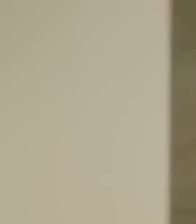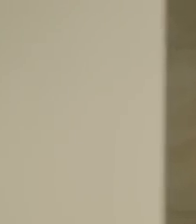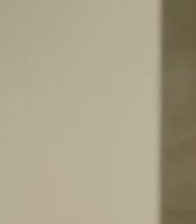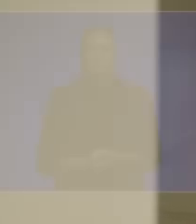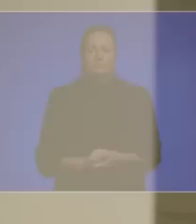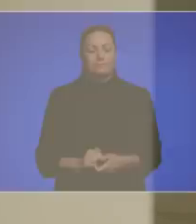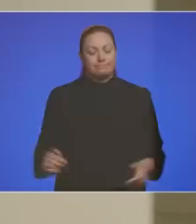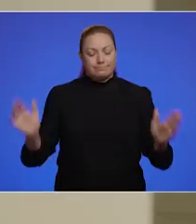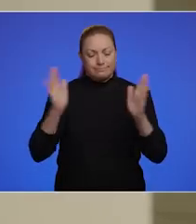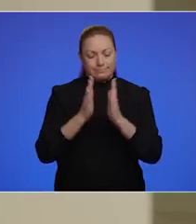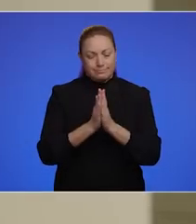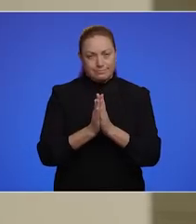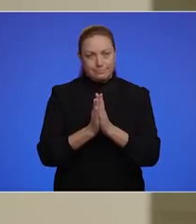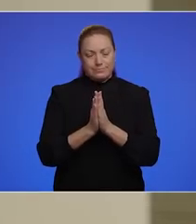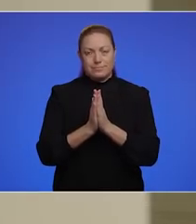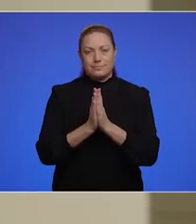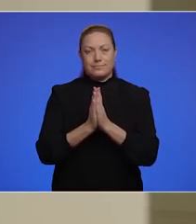Let us pray.